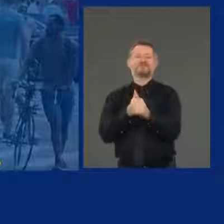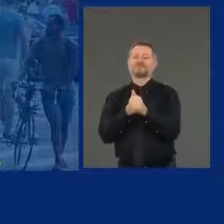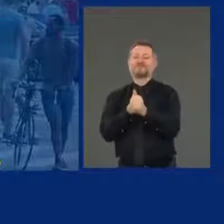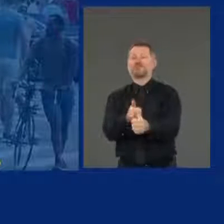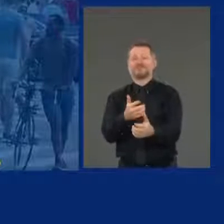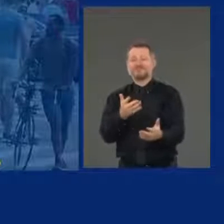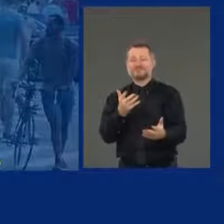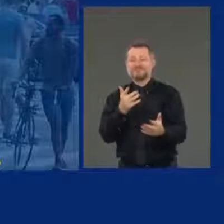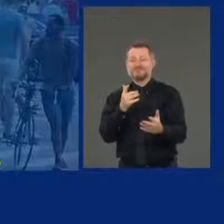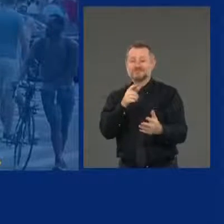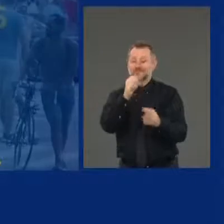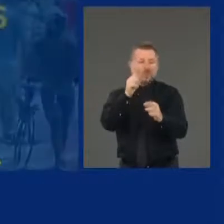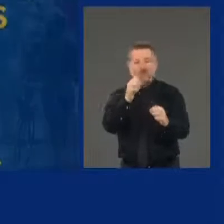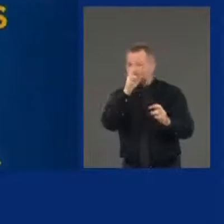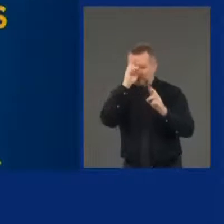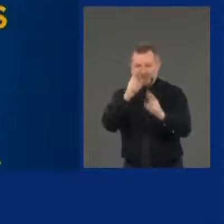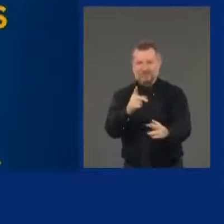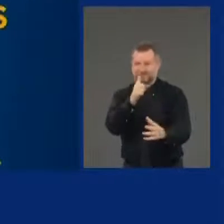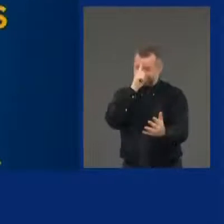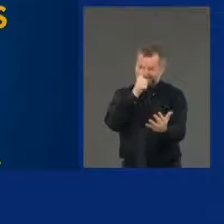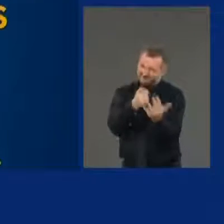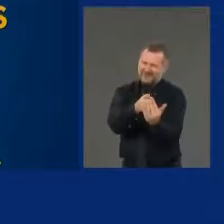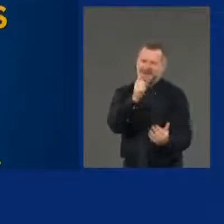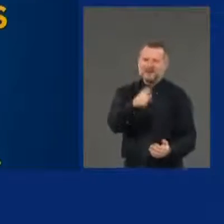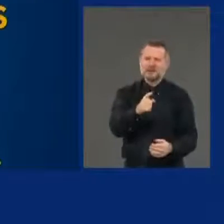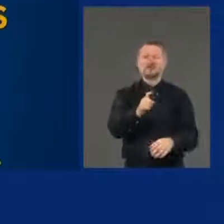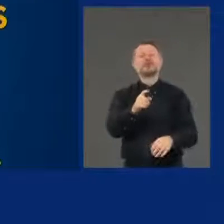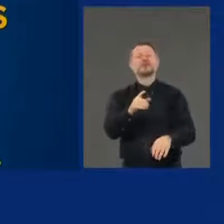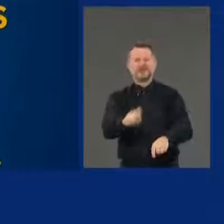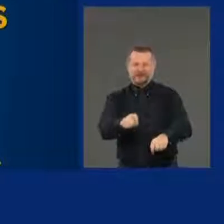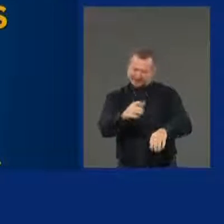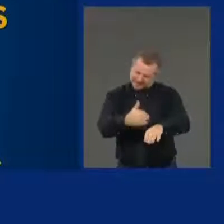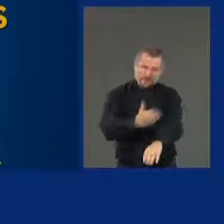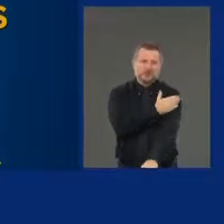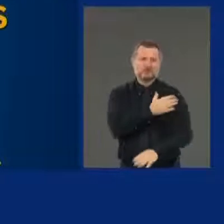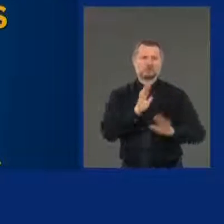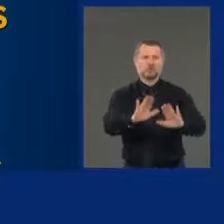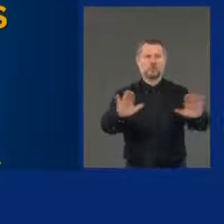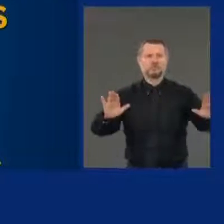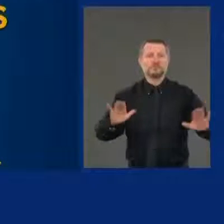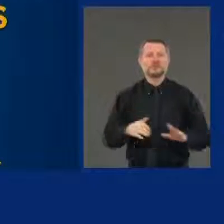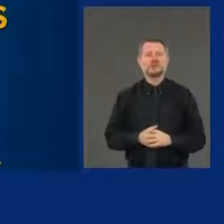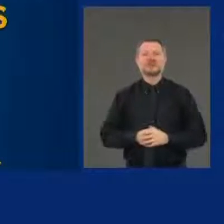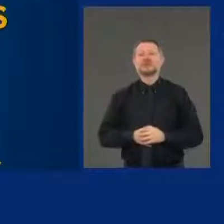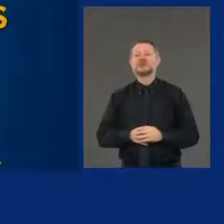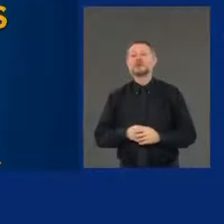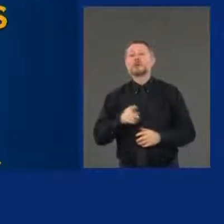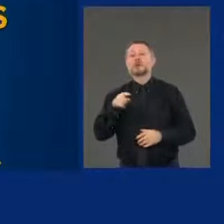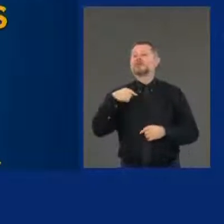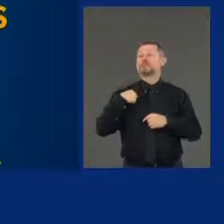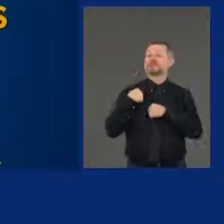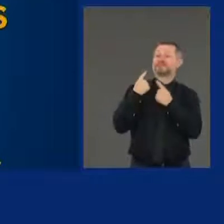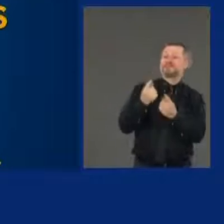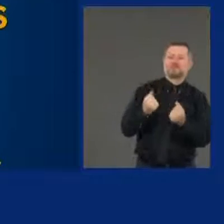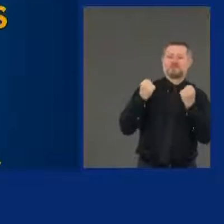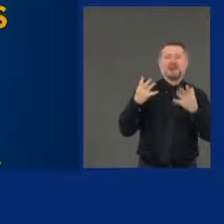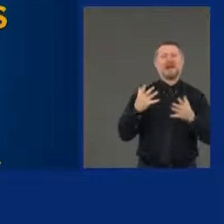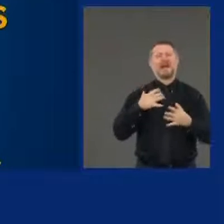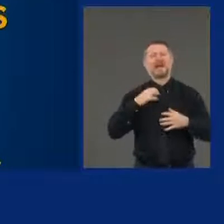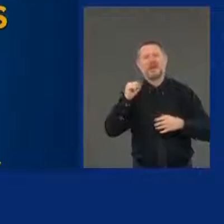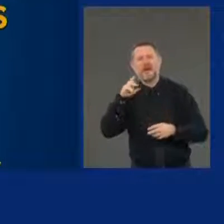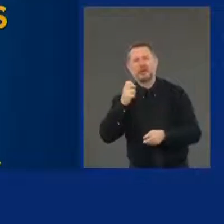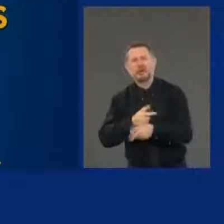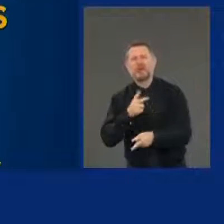disrespectful not to wear a mask. It's disrespectful to the healthcare workers and the